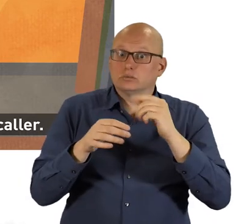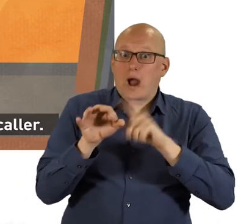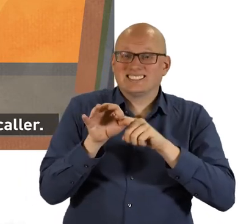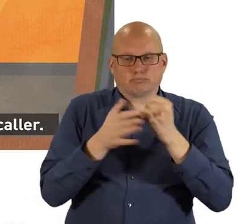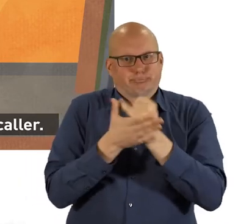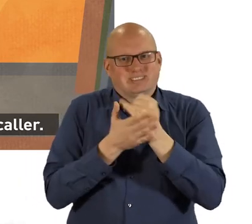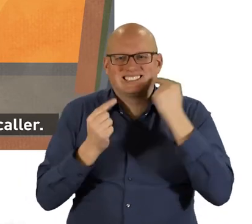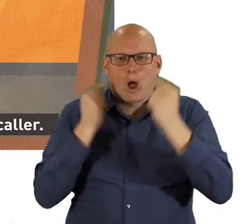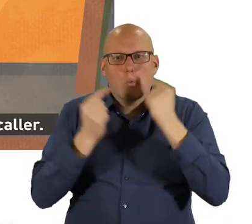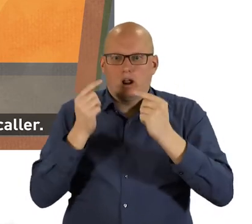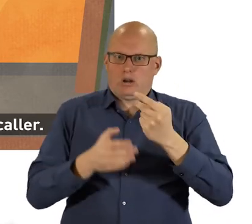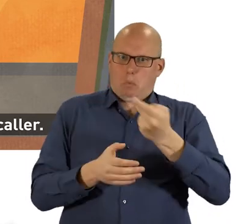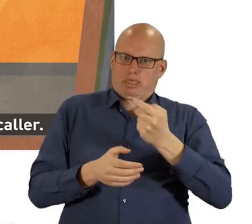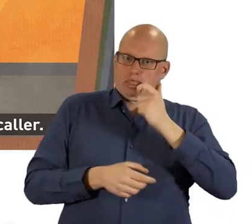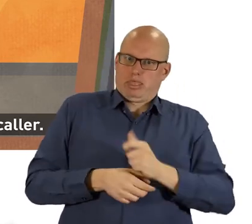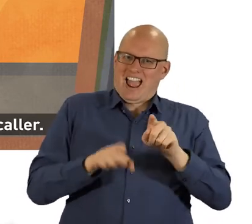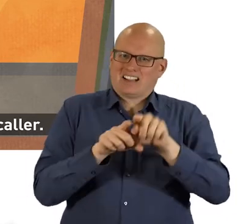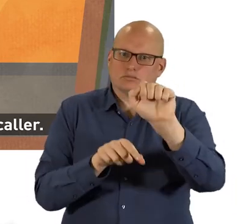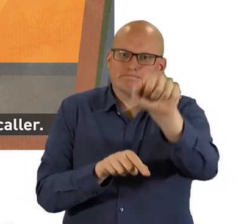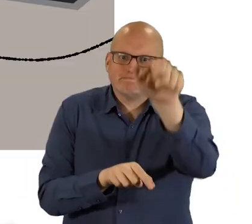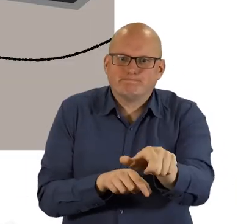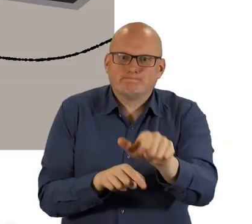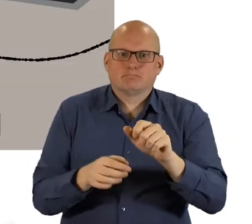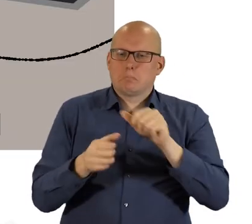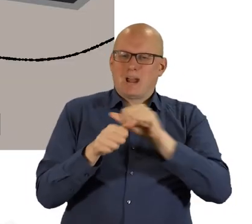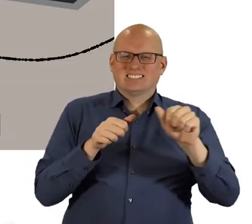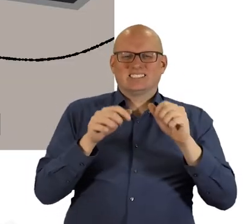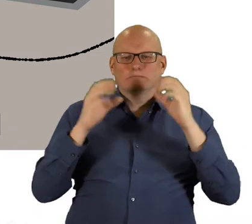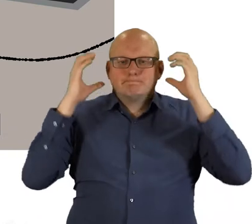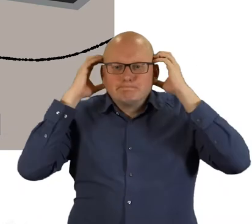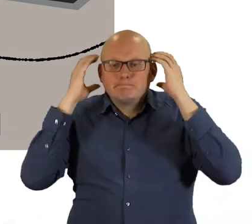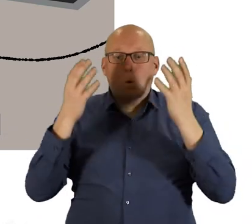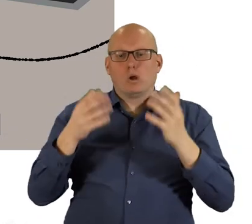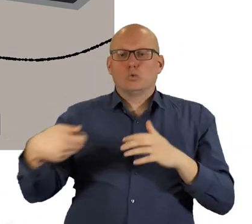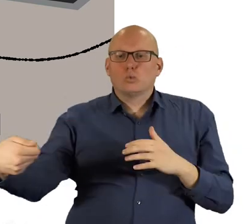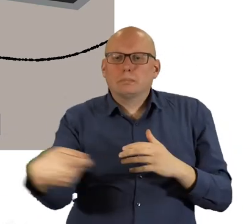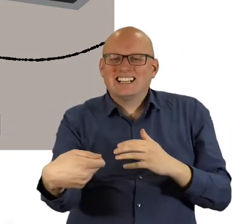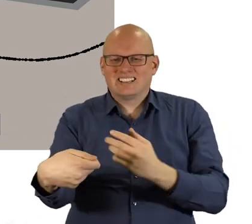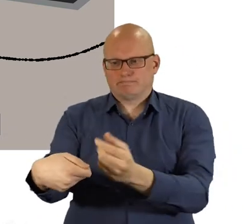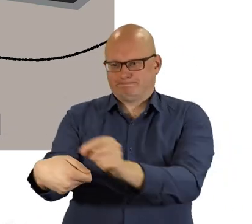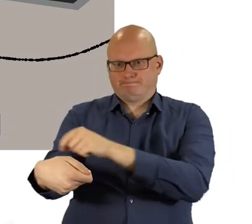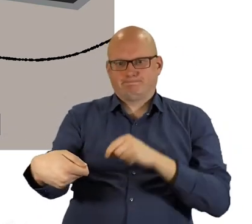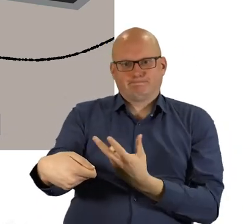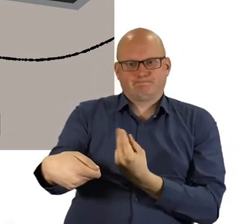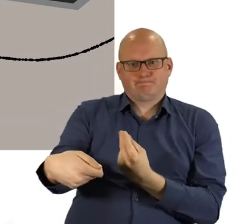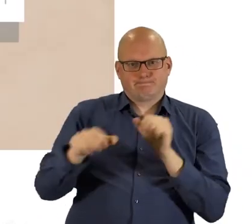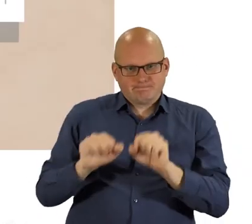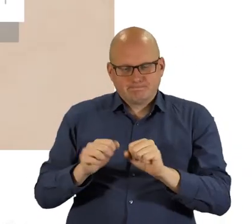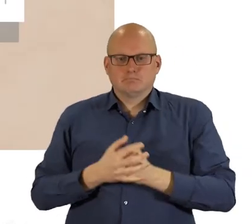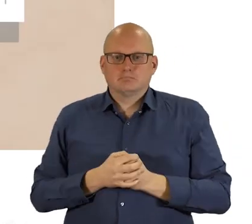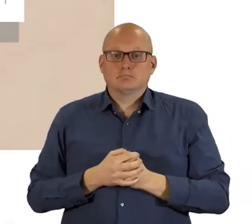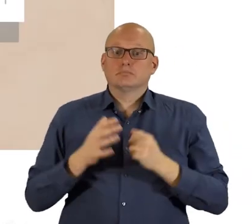poor sound quality for both you and your caller. It's best to use a headset or a USB speakerphone.